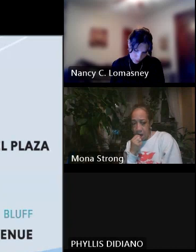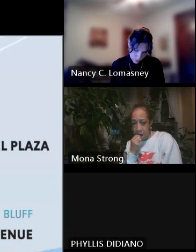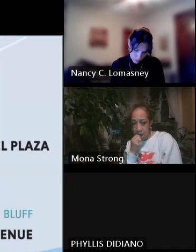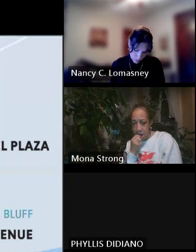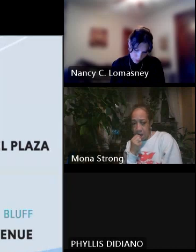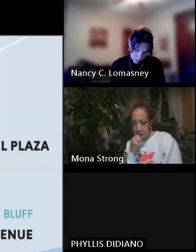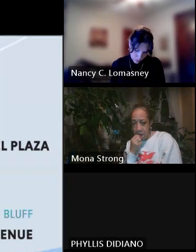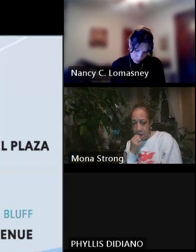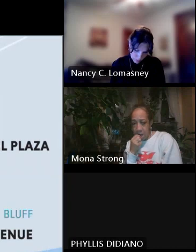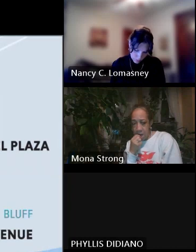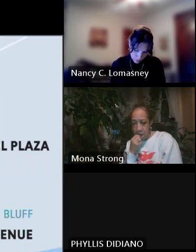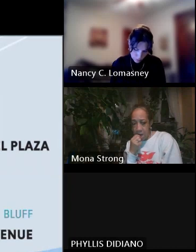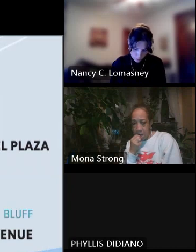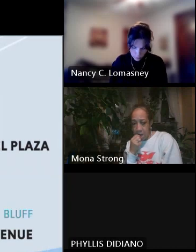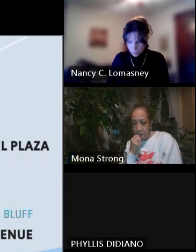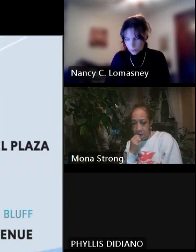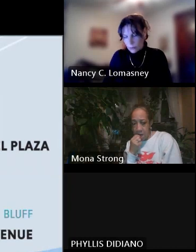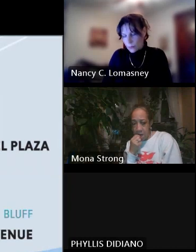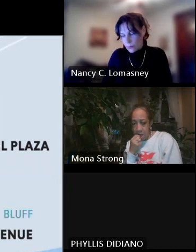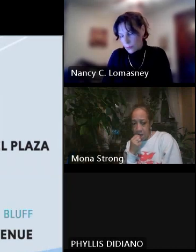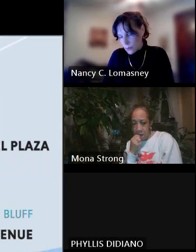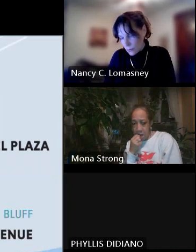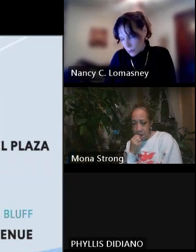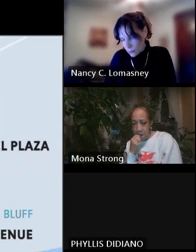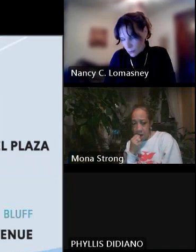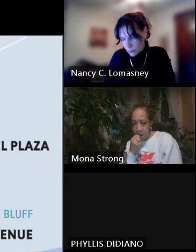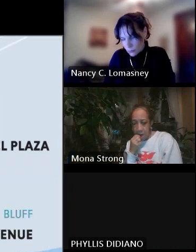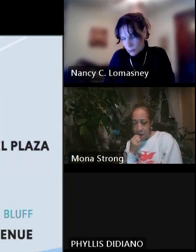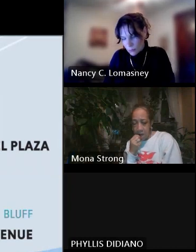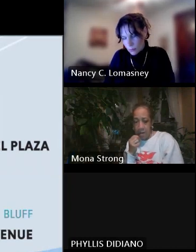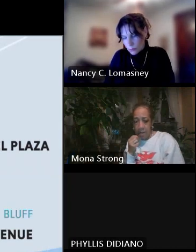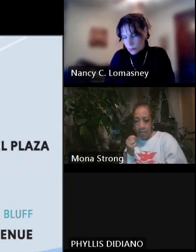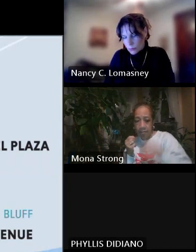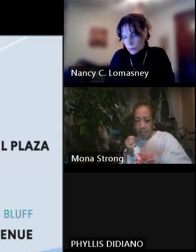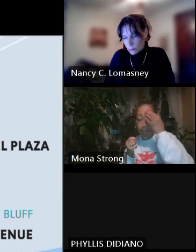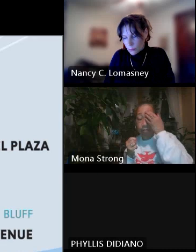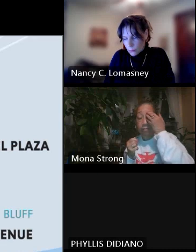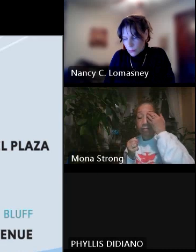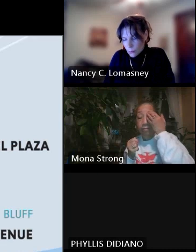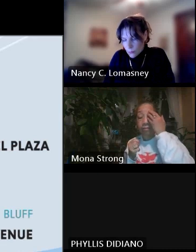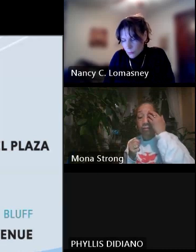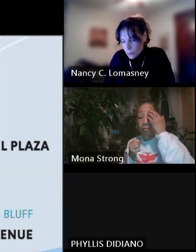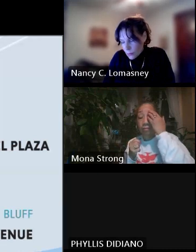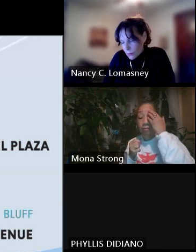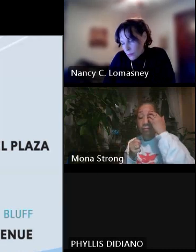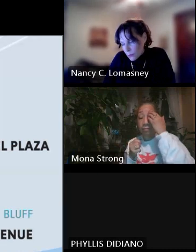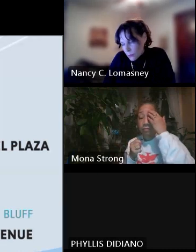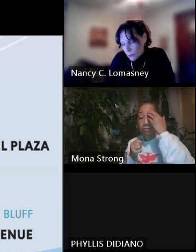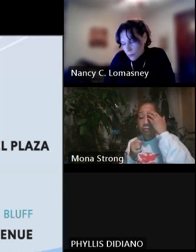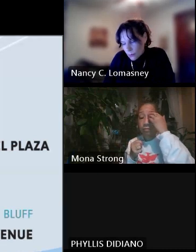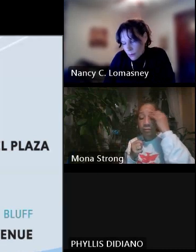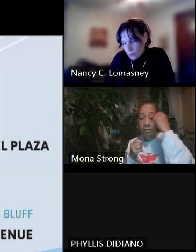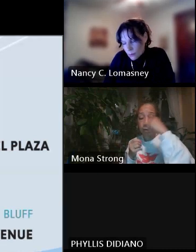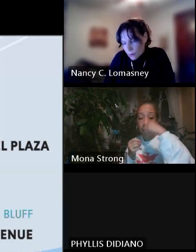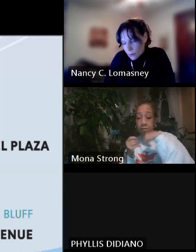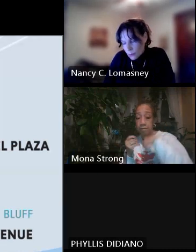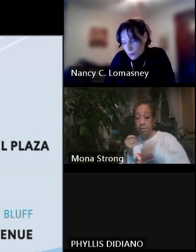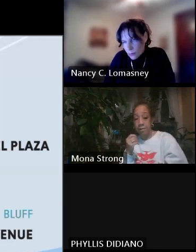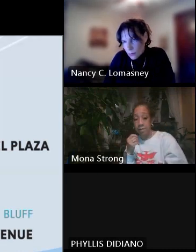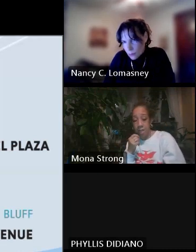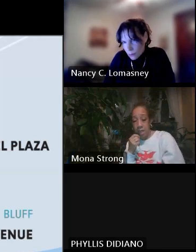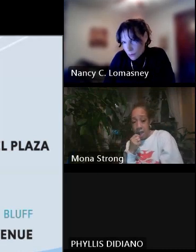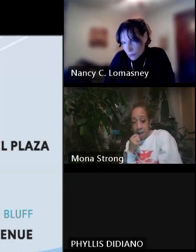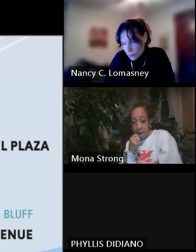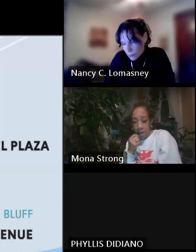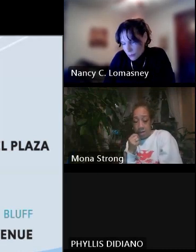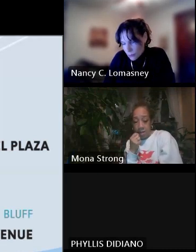Starting on February 23rd, you will have a 7 to 8 minute longer travel time